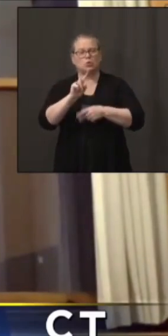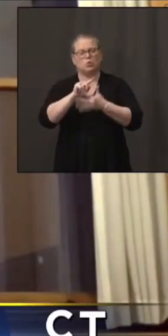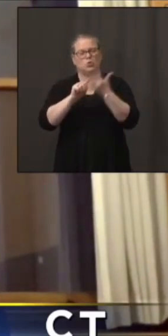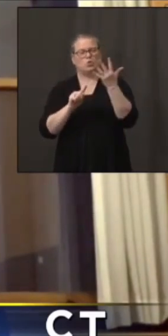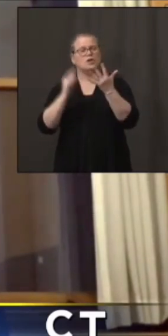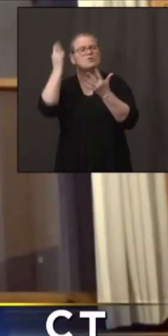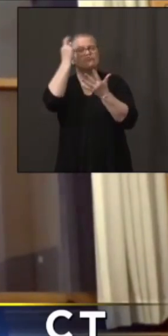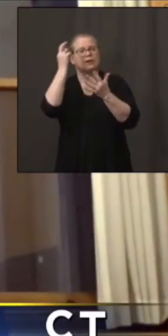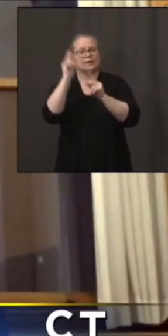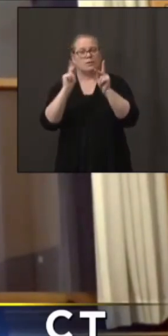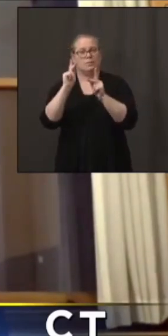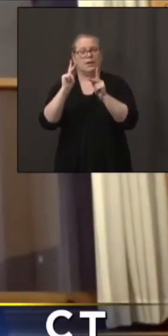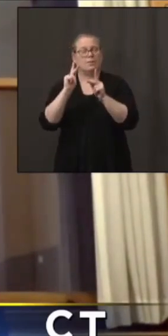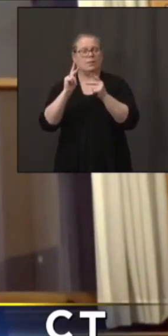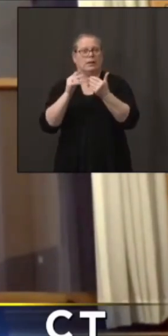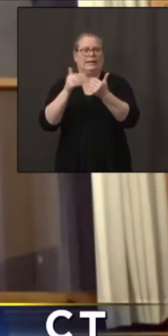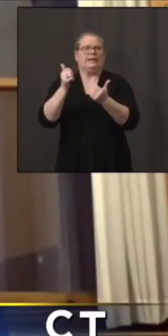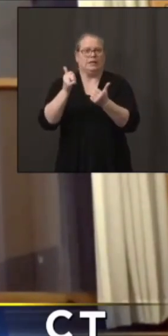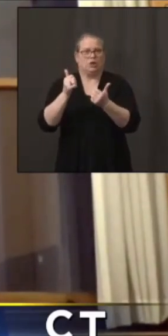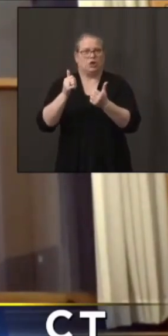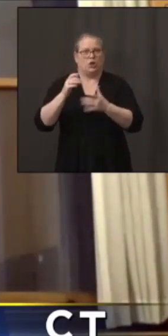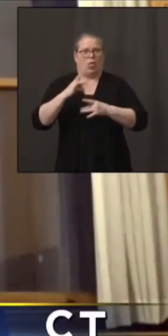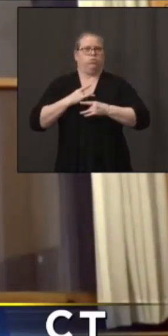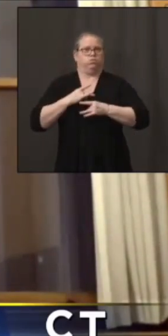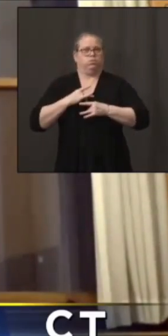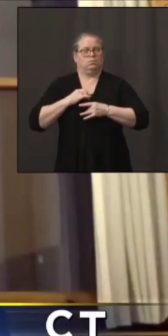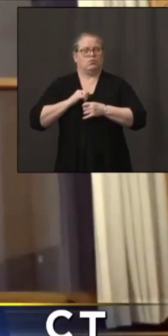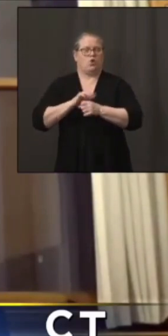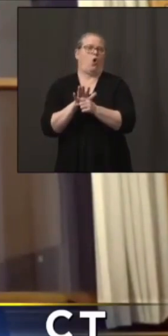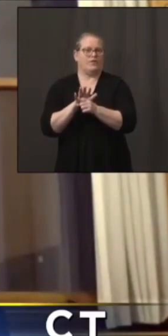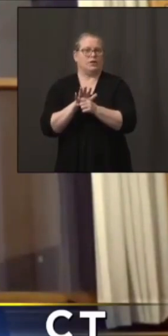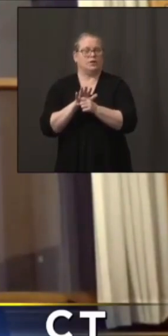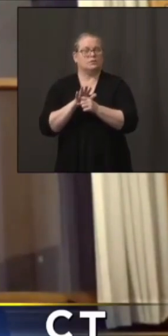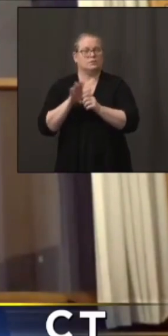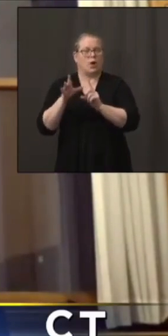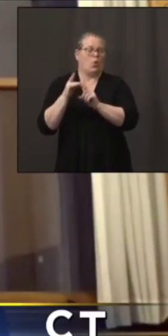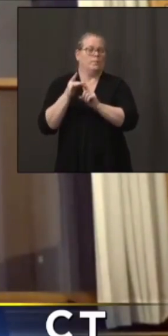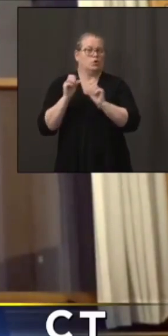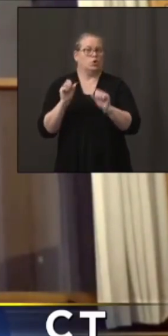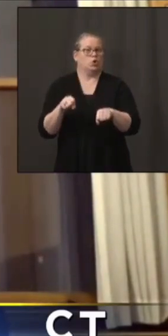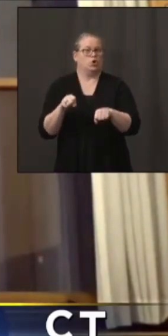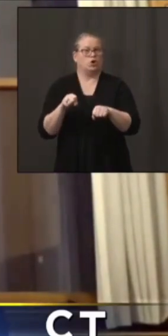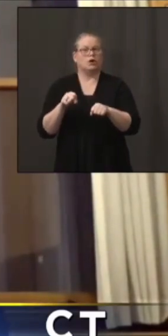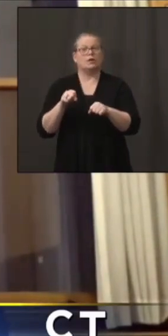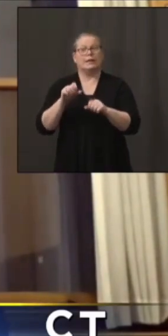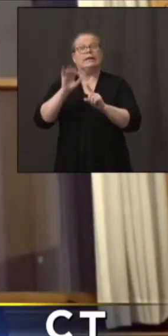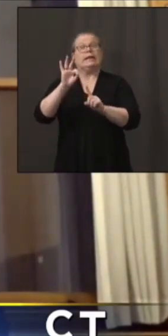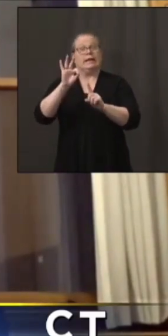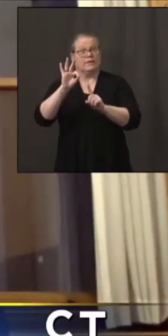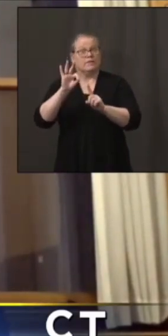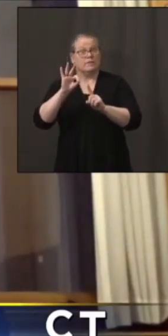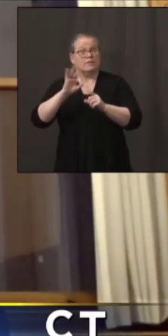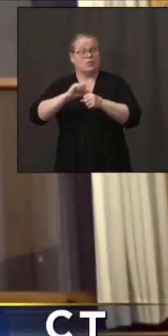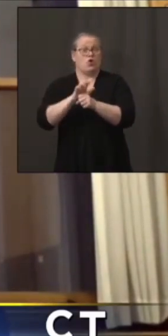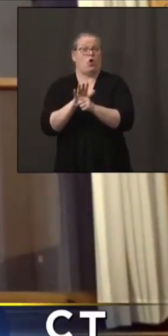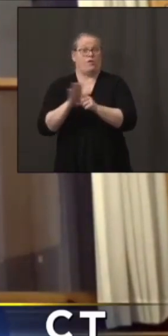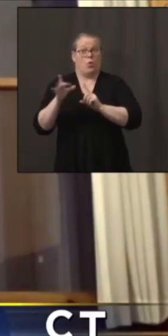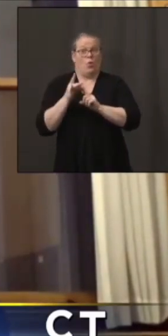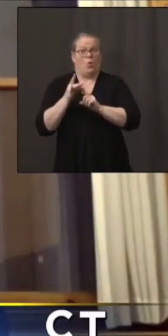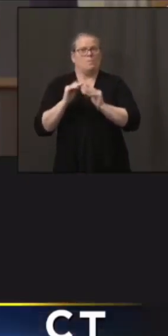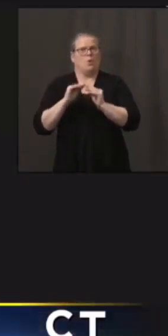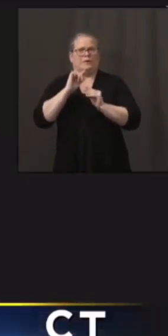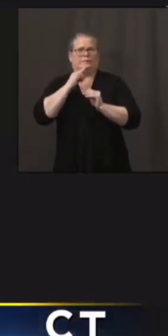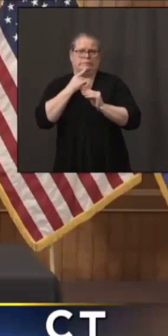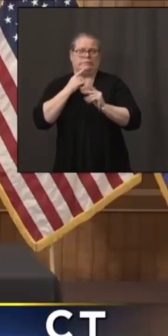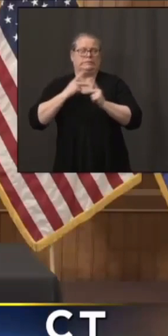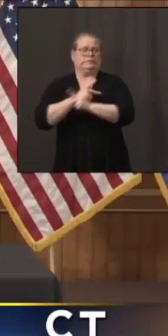higher risk of severe illness and death from COVID. And so they have that list. They're looking at that and weighing it against all of the other priorities. Great.